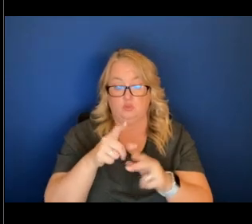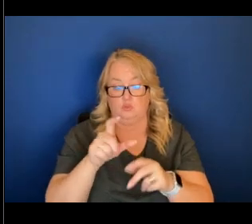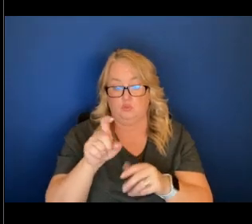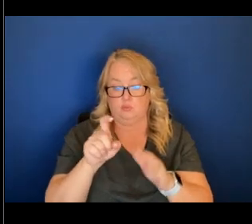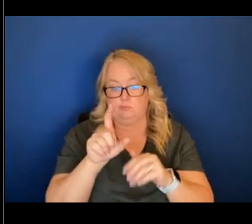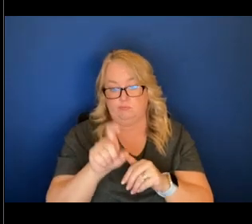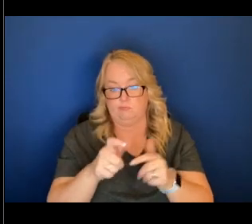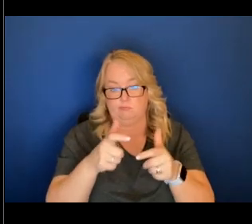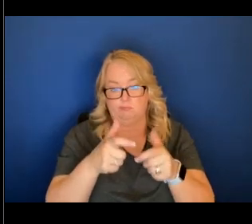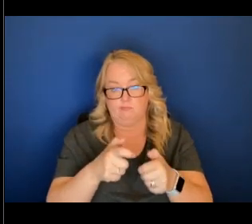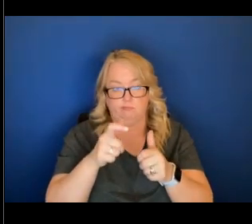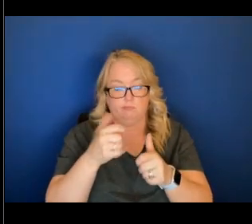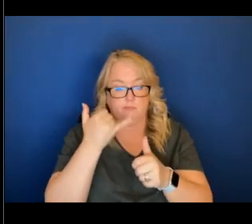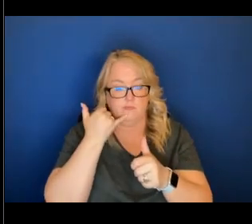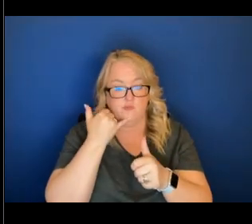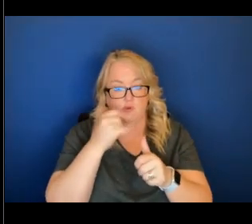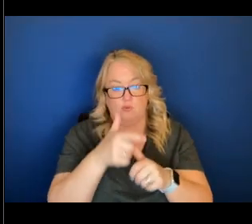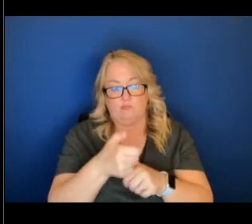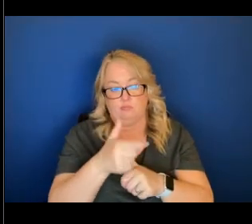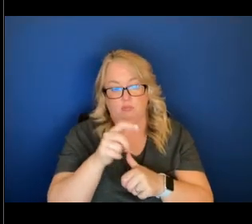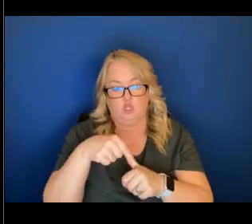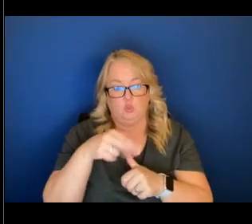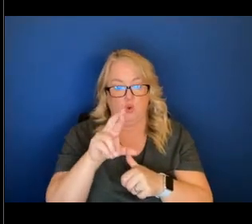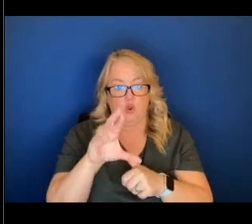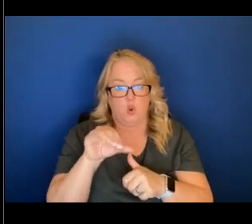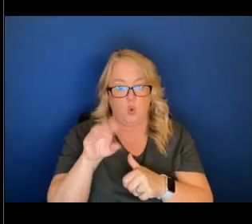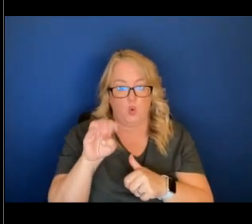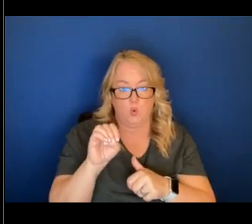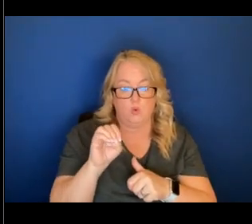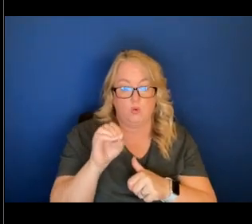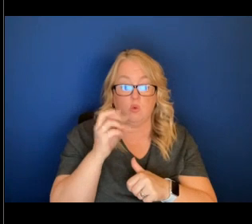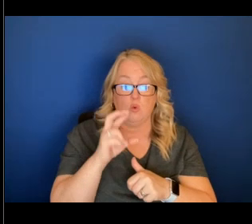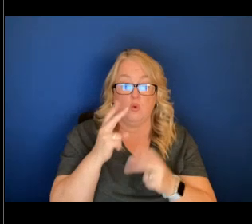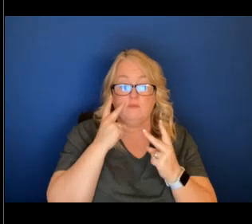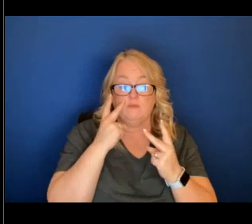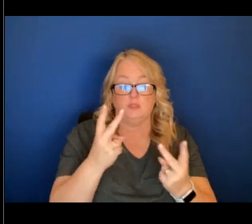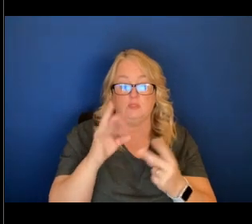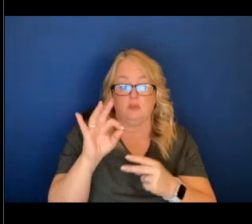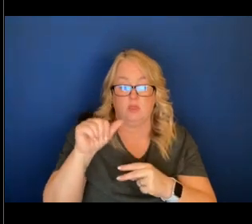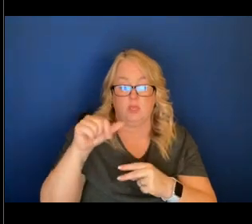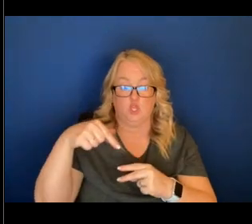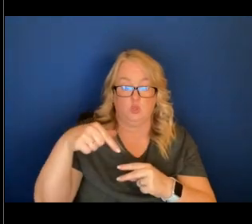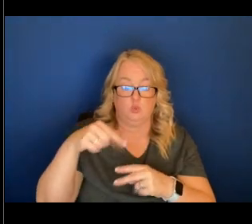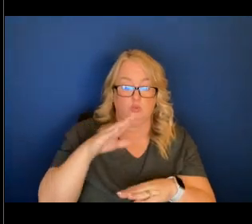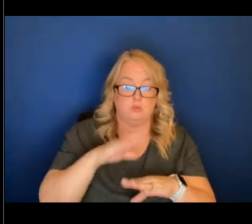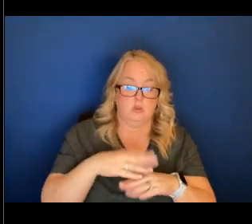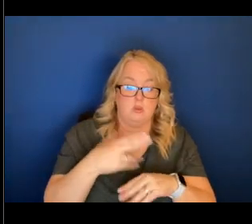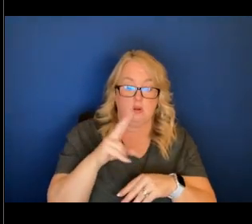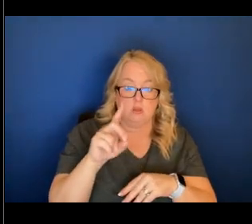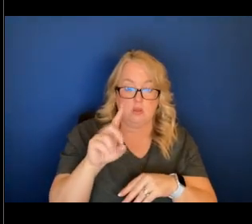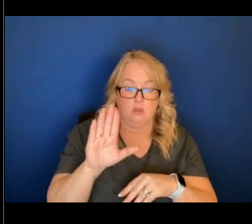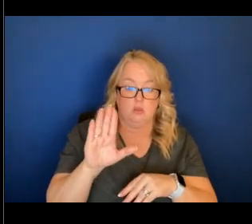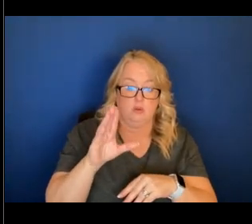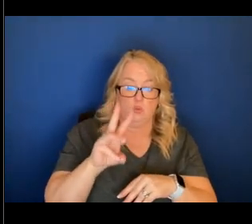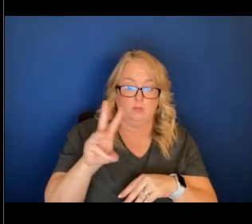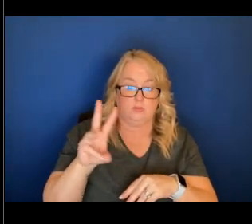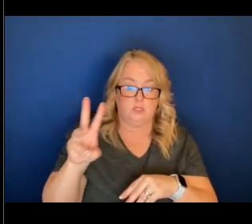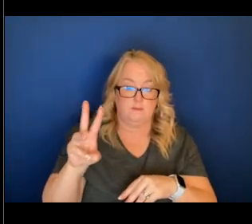the QR code on your screen or visit the Frequently Asked Questions page